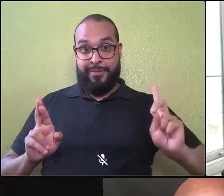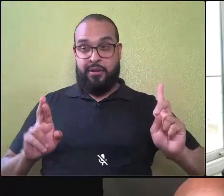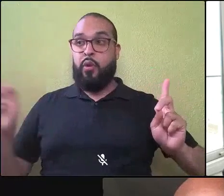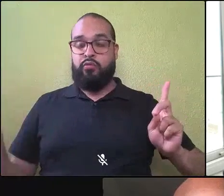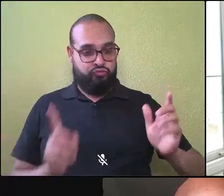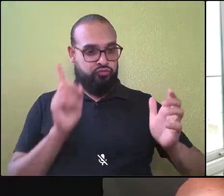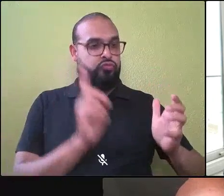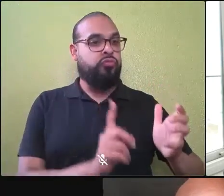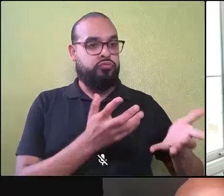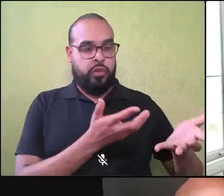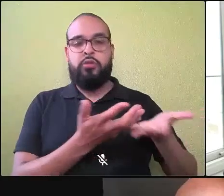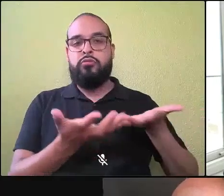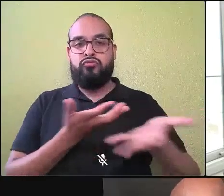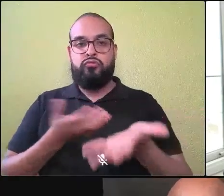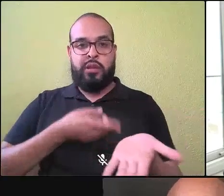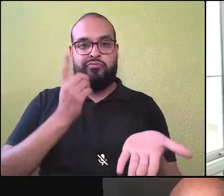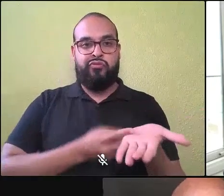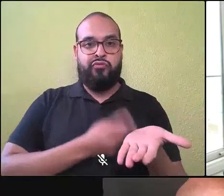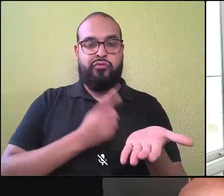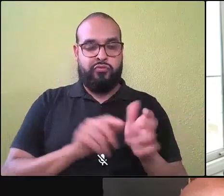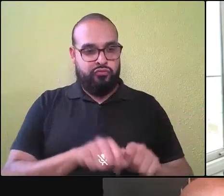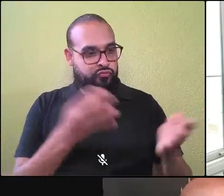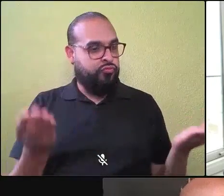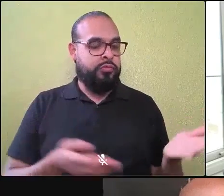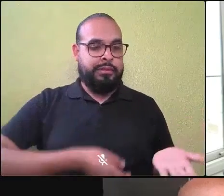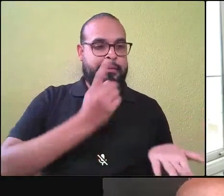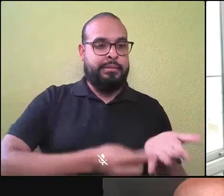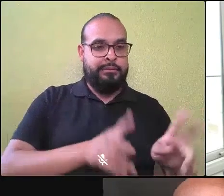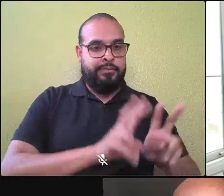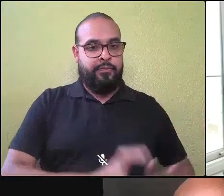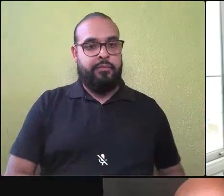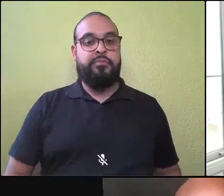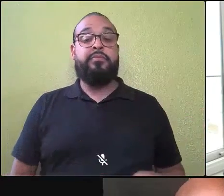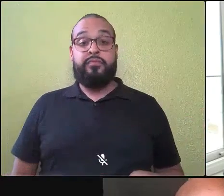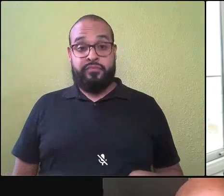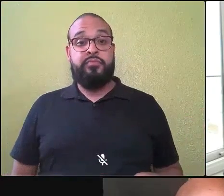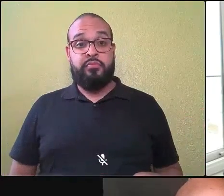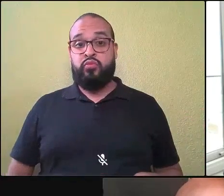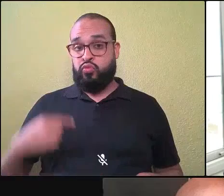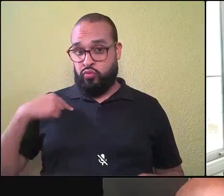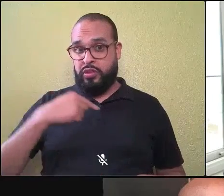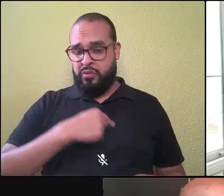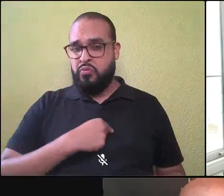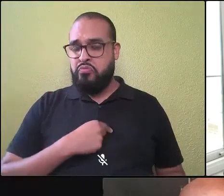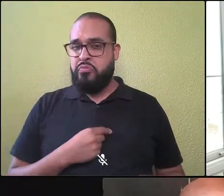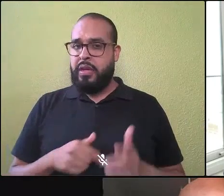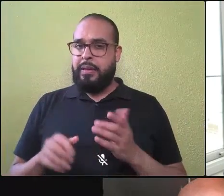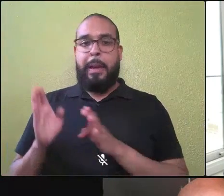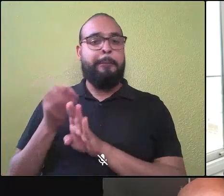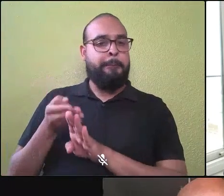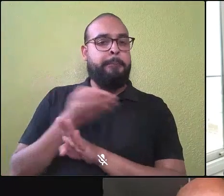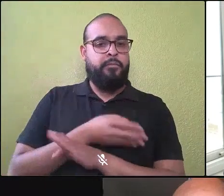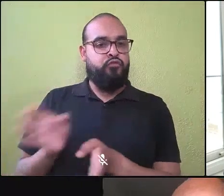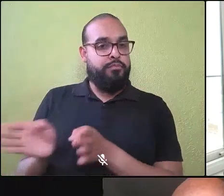about our health and about community in our quarterly live events. So we were a little prepared for those sort of things. But the thing that